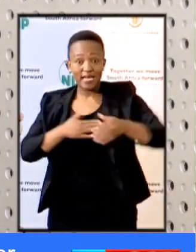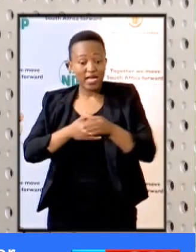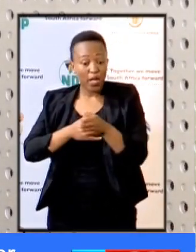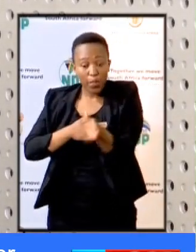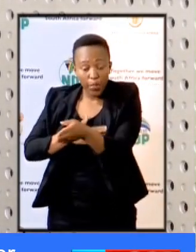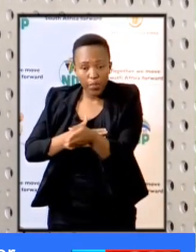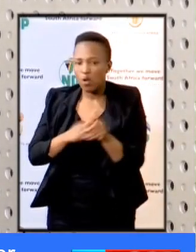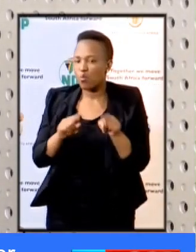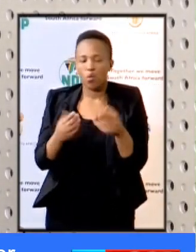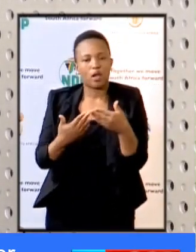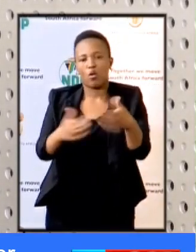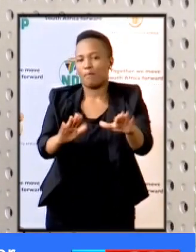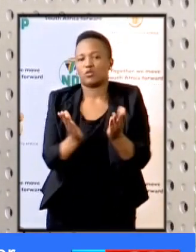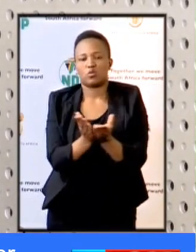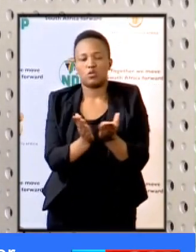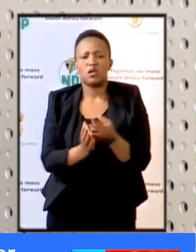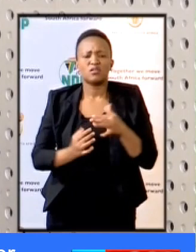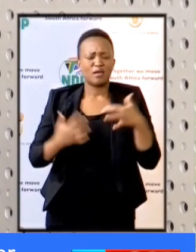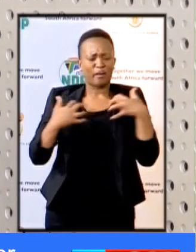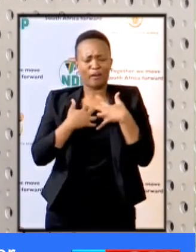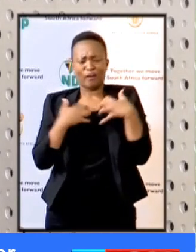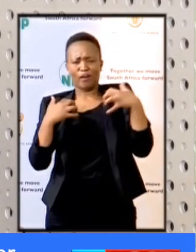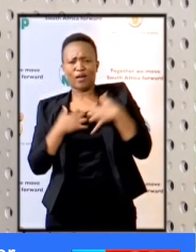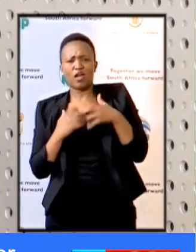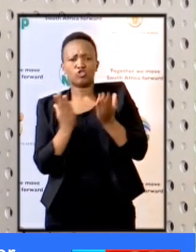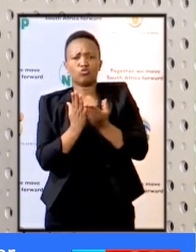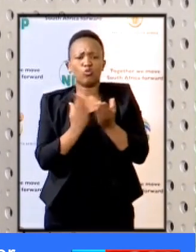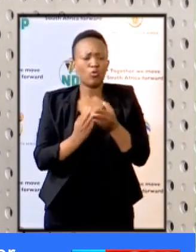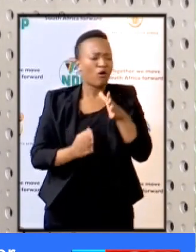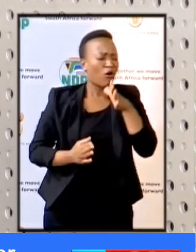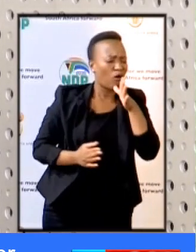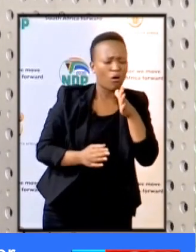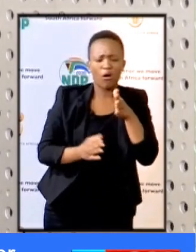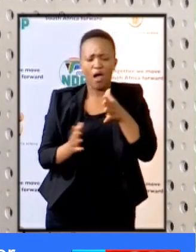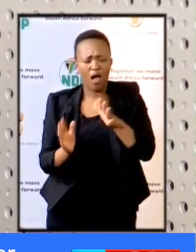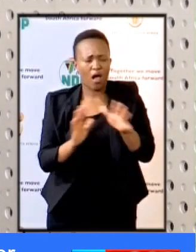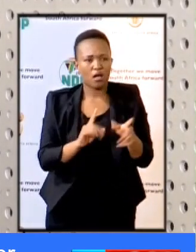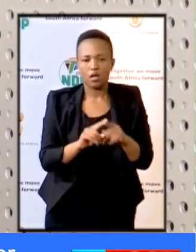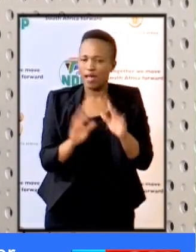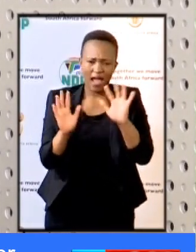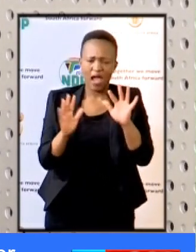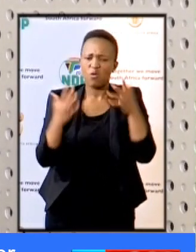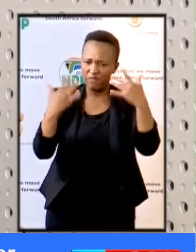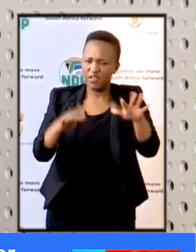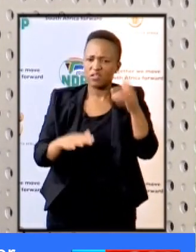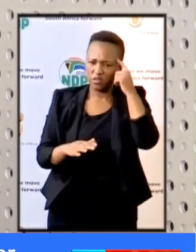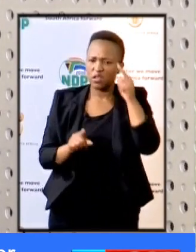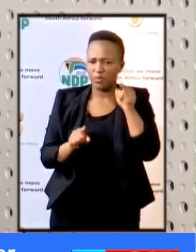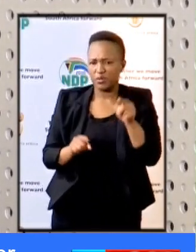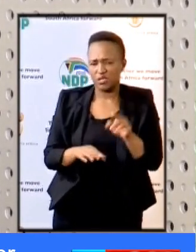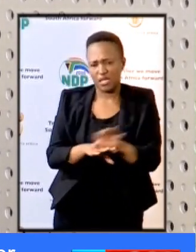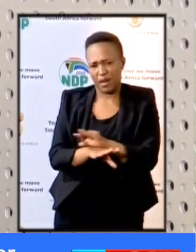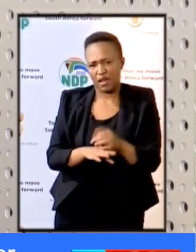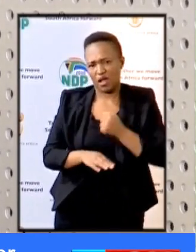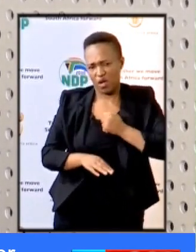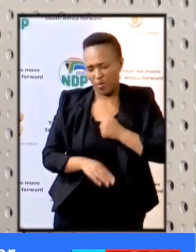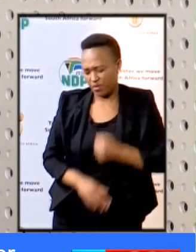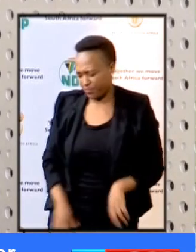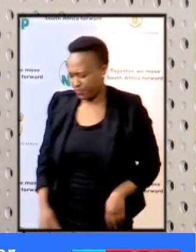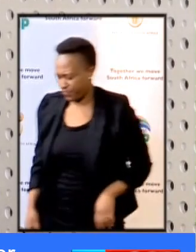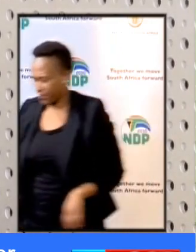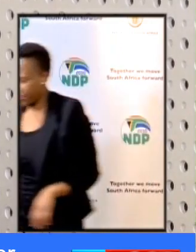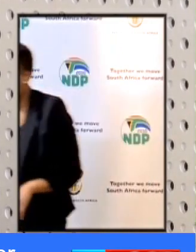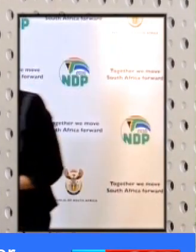So yonke into enihlupha ngayo ukuthi hey isikolo sizogcwala we've considered it in our planning. And the